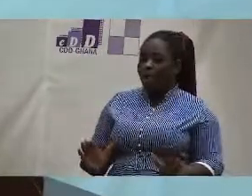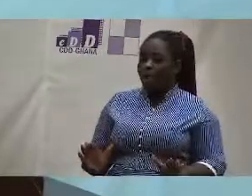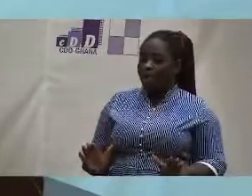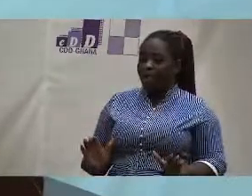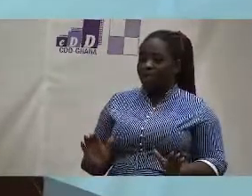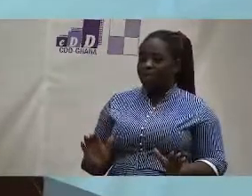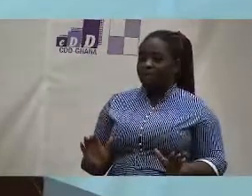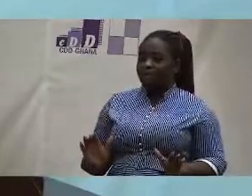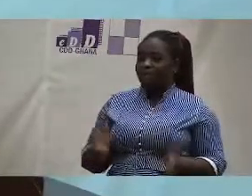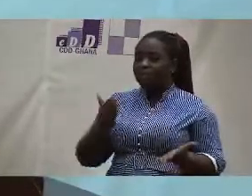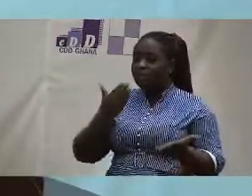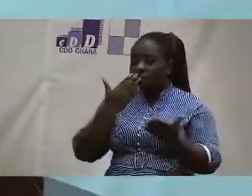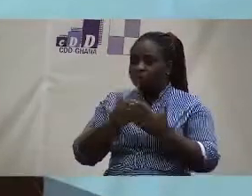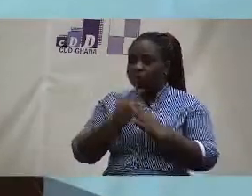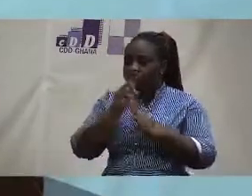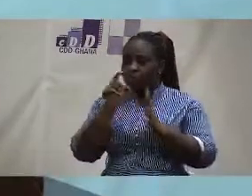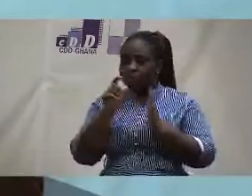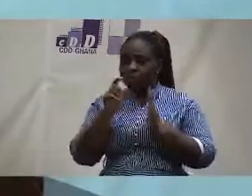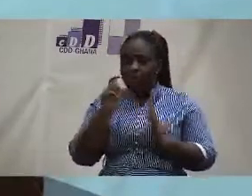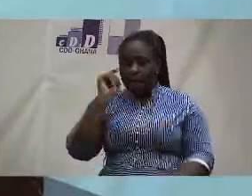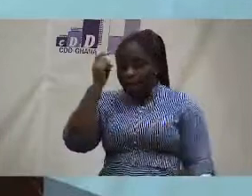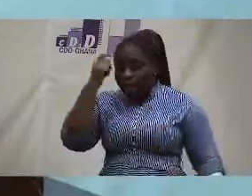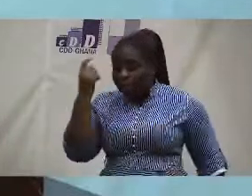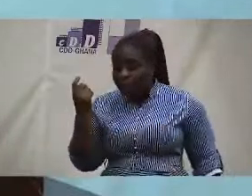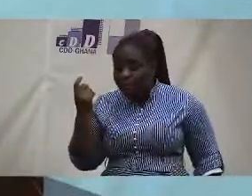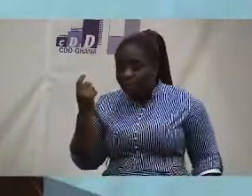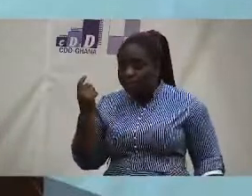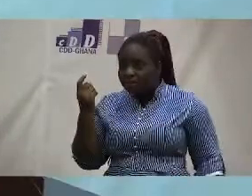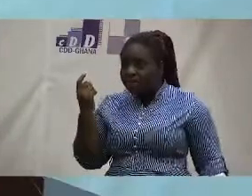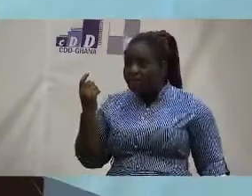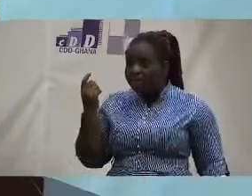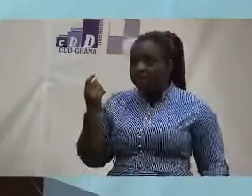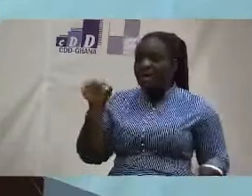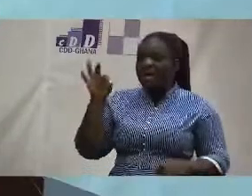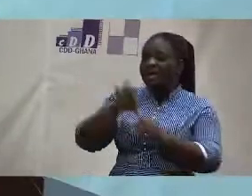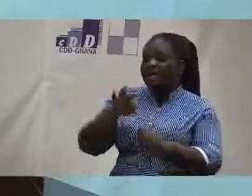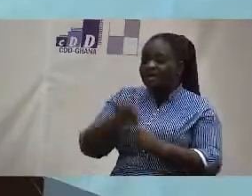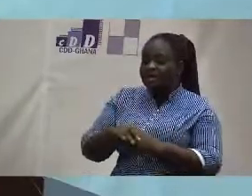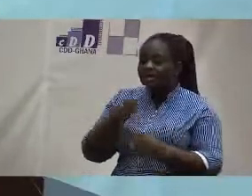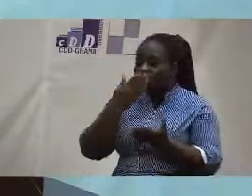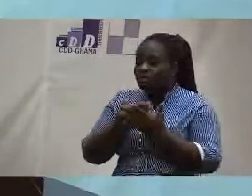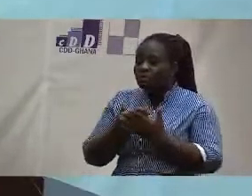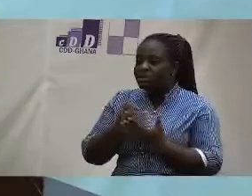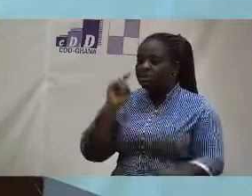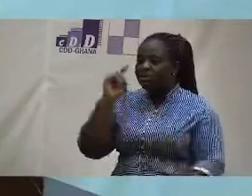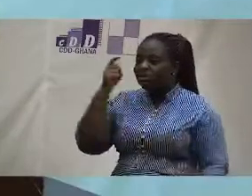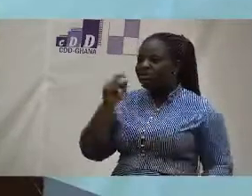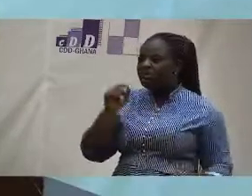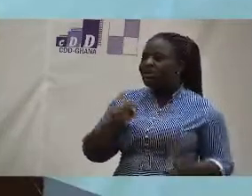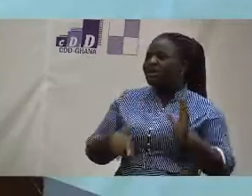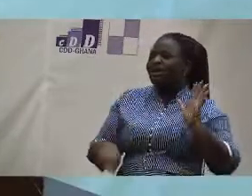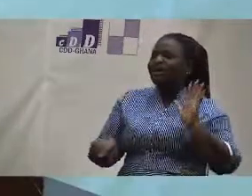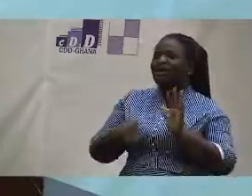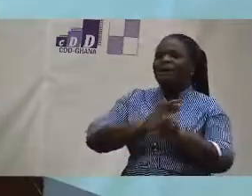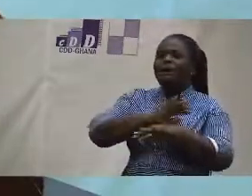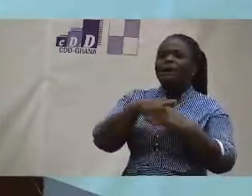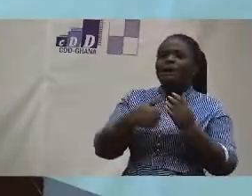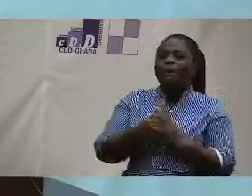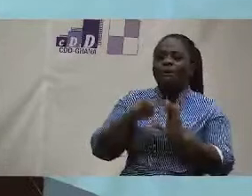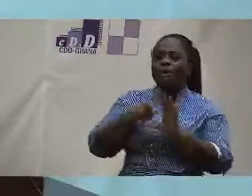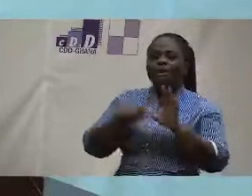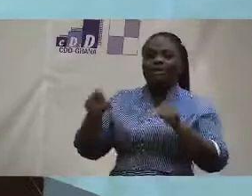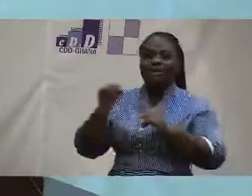good governance, and African Charter on Elections, on democracy, elections, and good governance, minus all regional